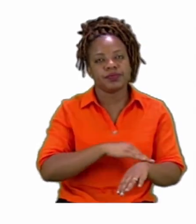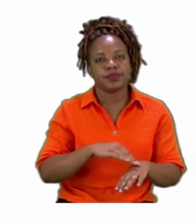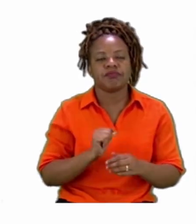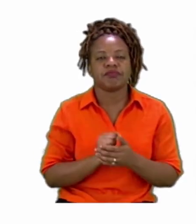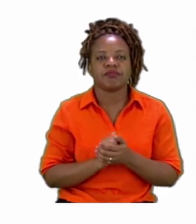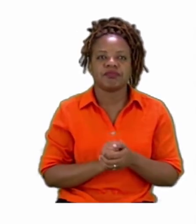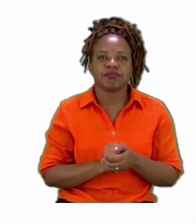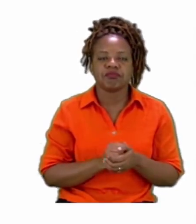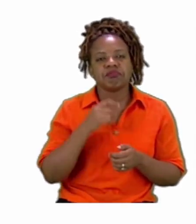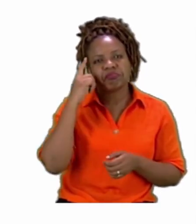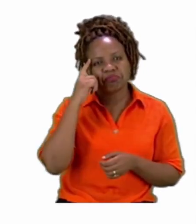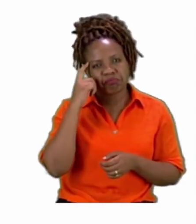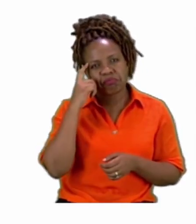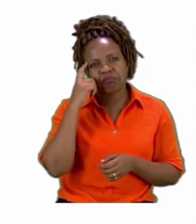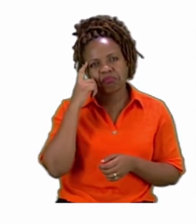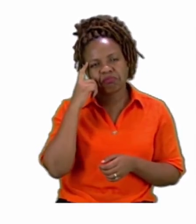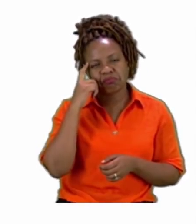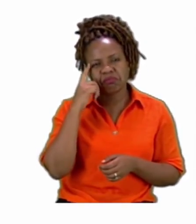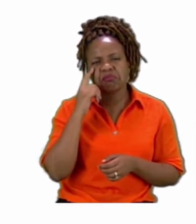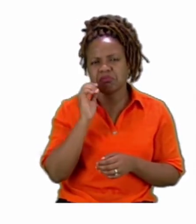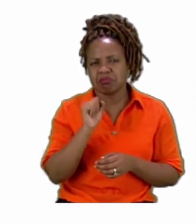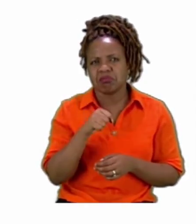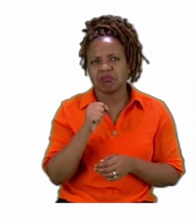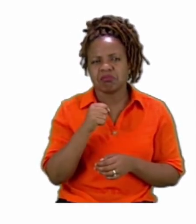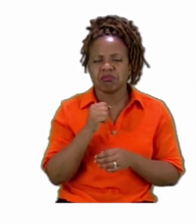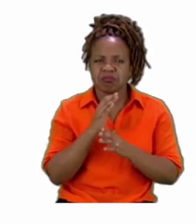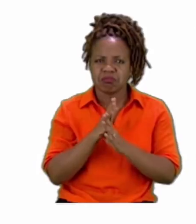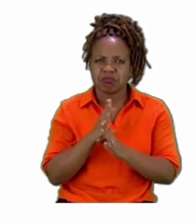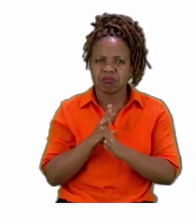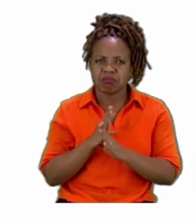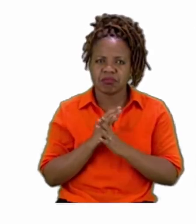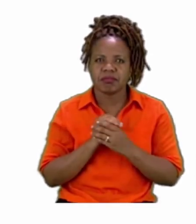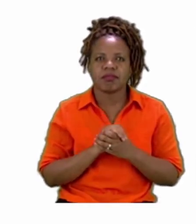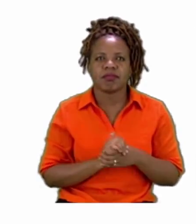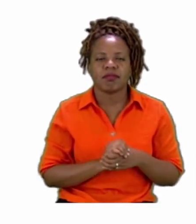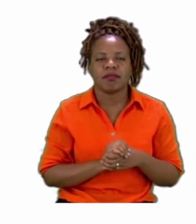Wow, I think our story is shaping up quite well. What do you think?